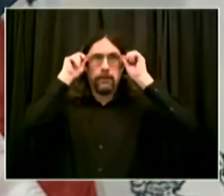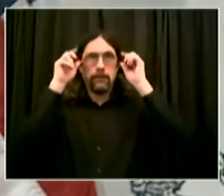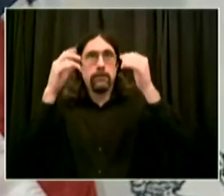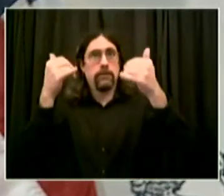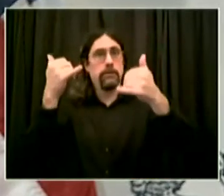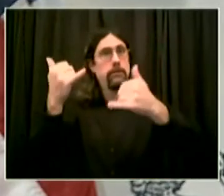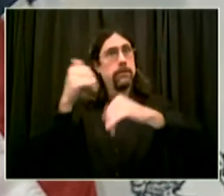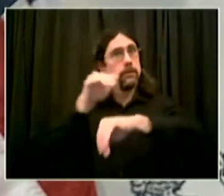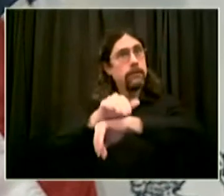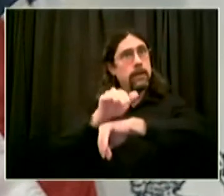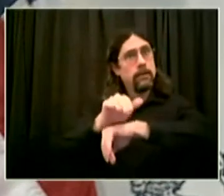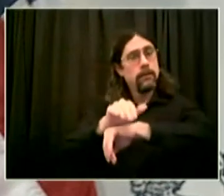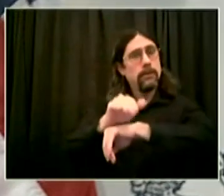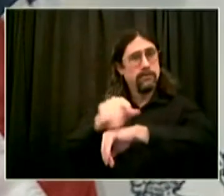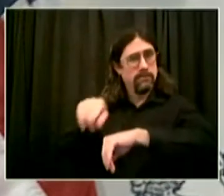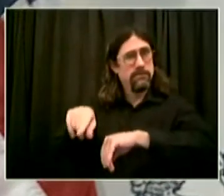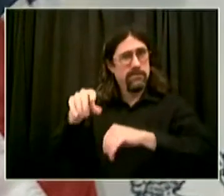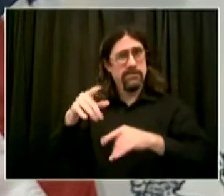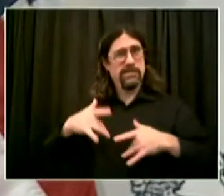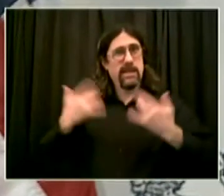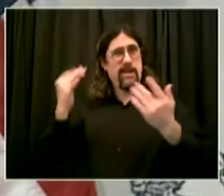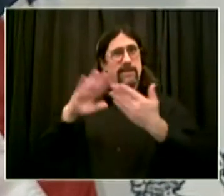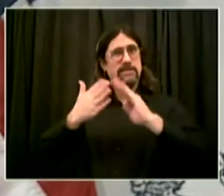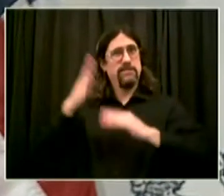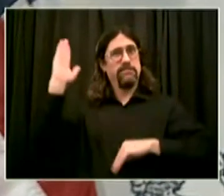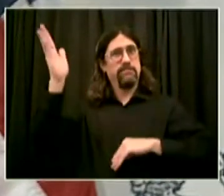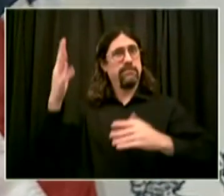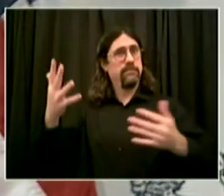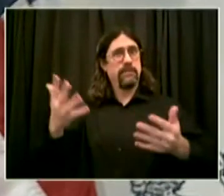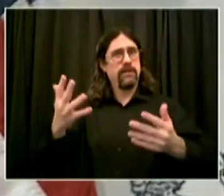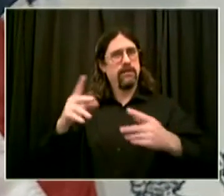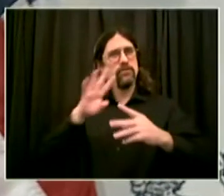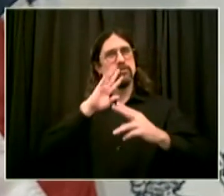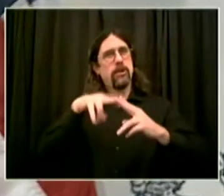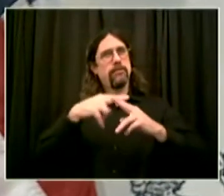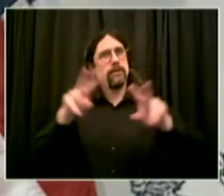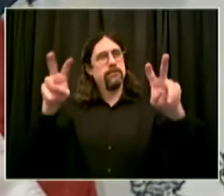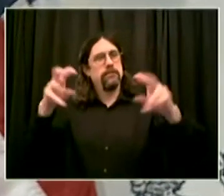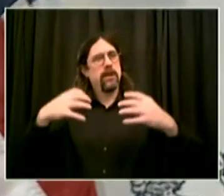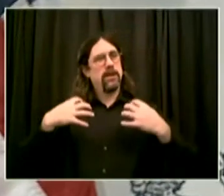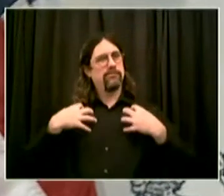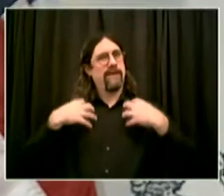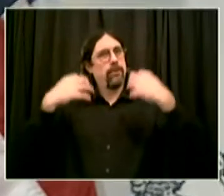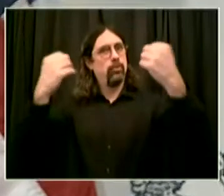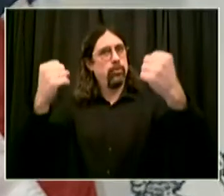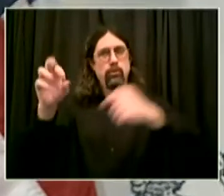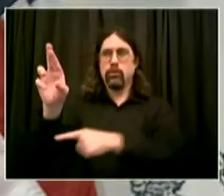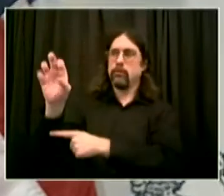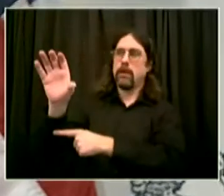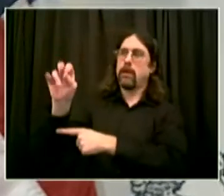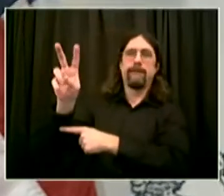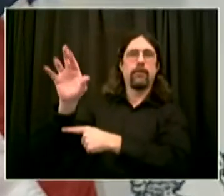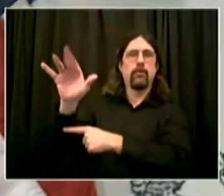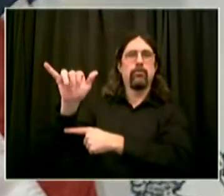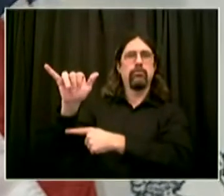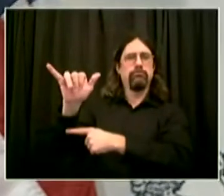we're stagnant. No, a recovery, progress, a recovery for all of us, for every community, including the communities hardest hit by